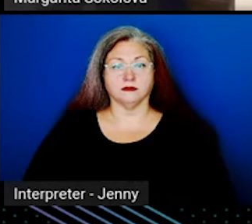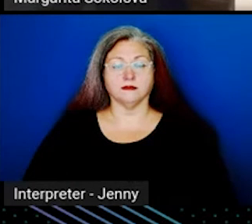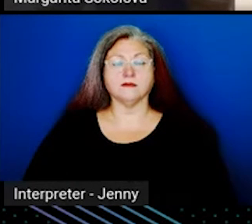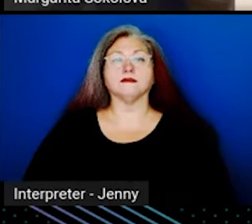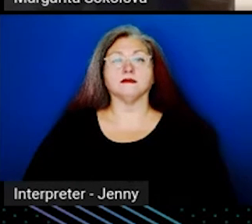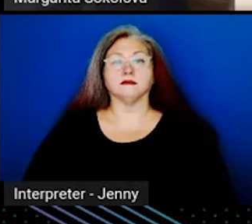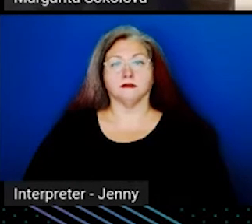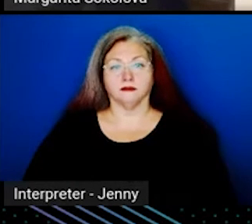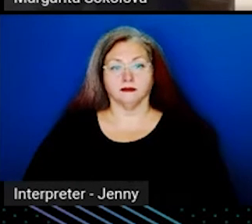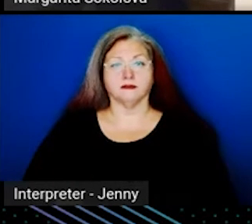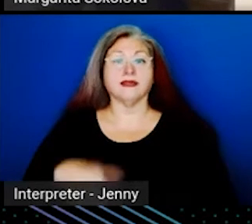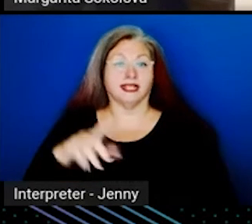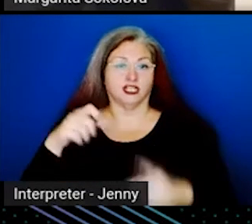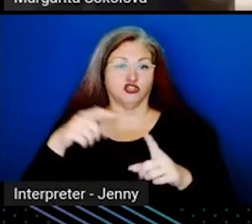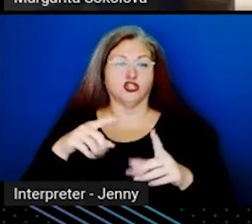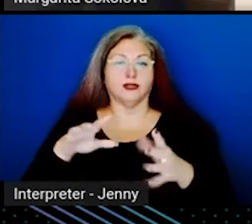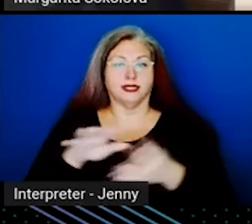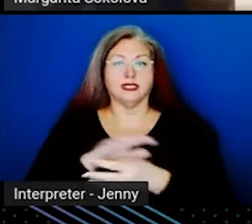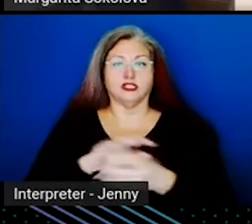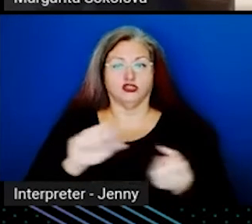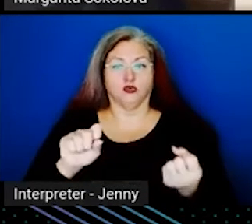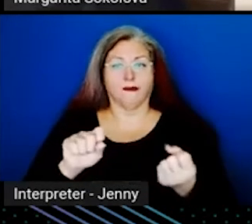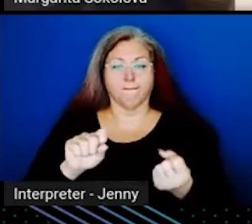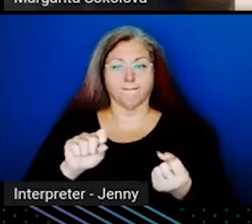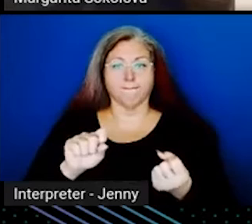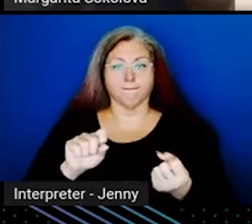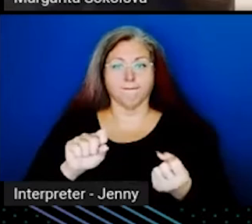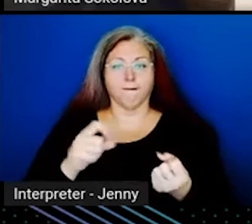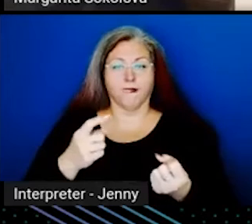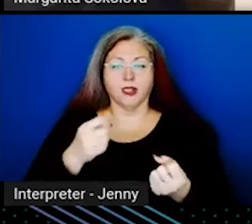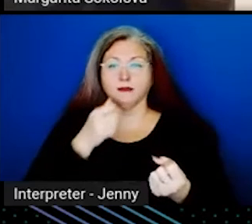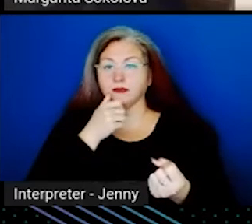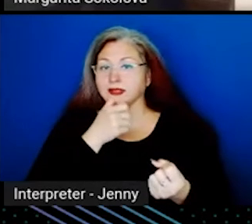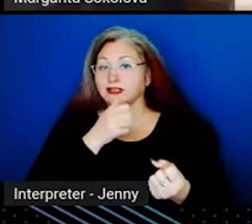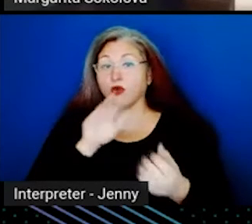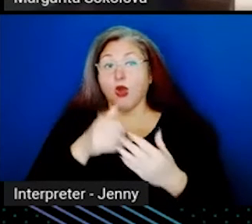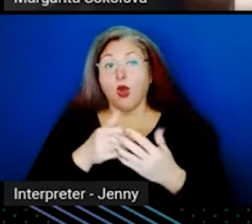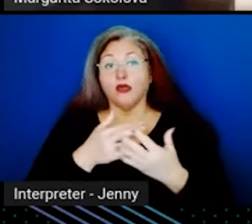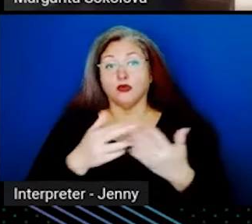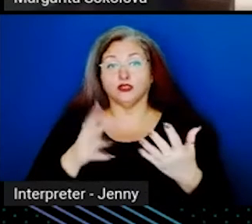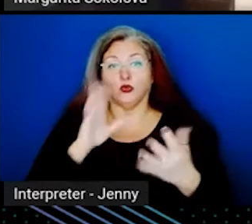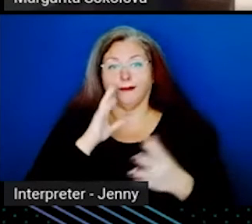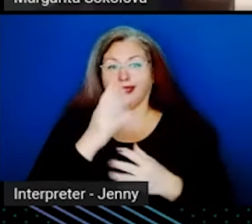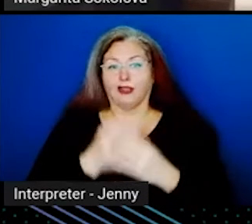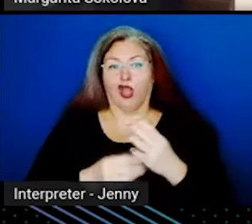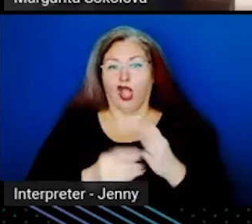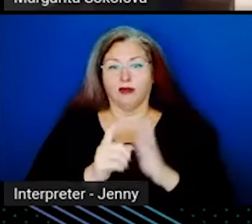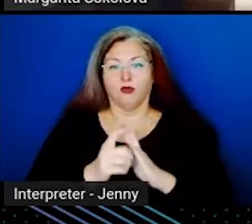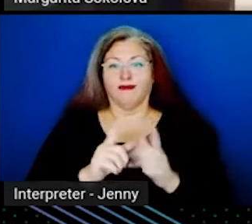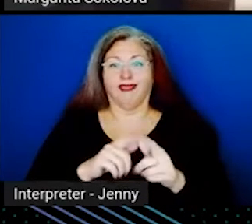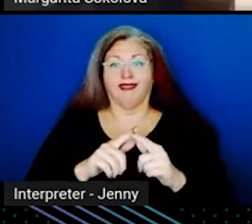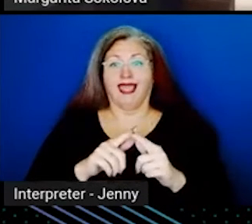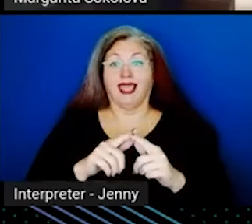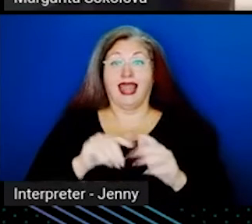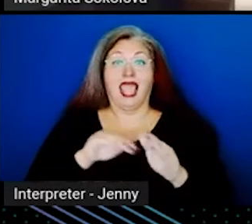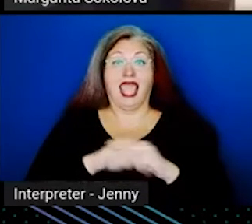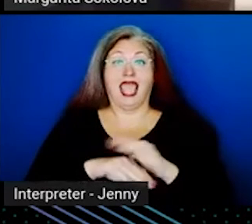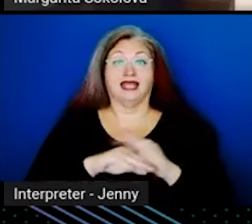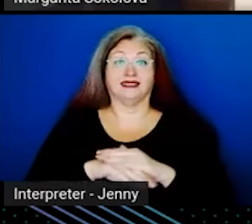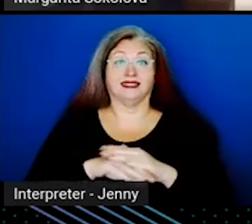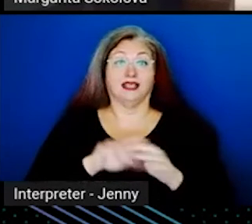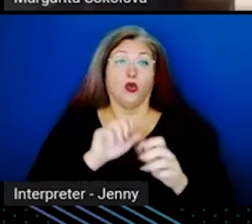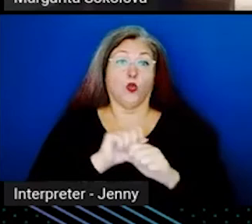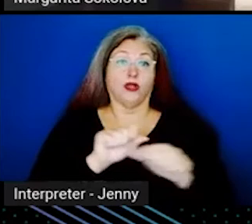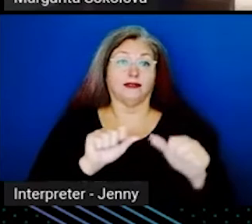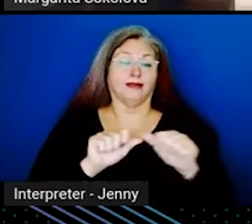And it triggered the destroy run. So all these resources will be gone in a moment, and we won't even be able to access the